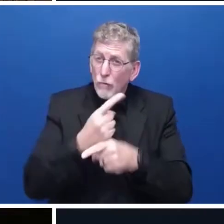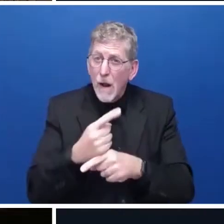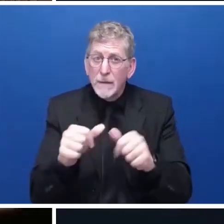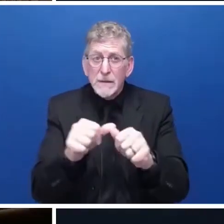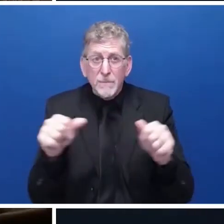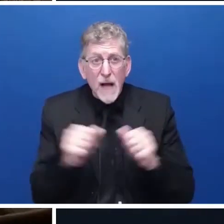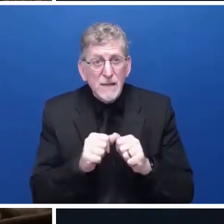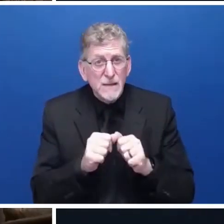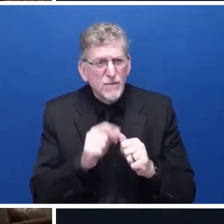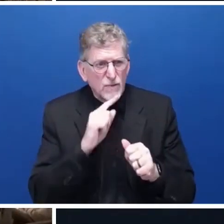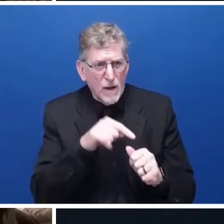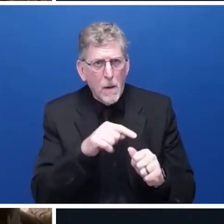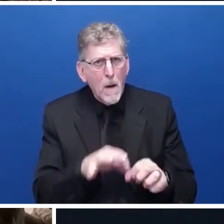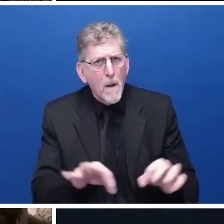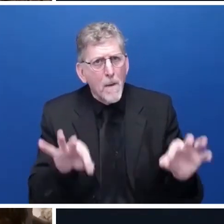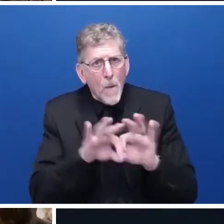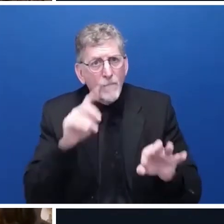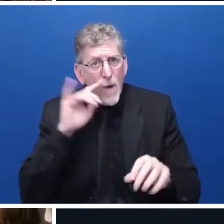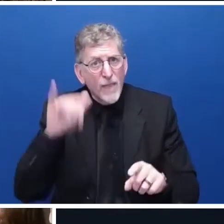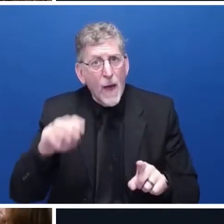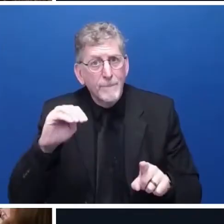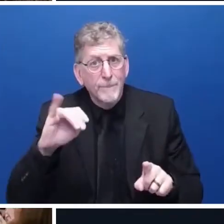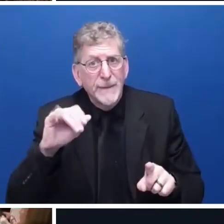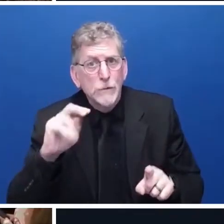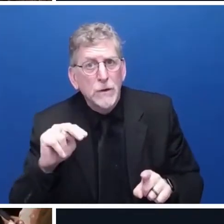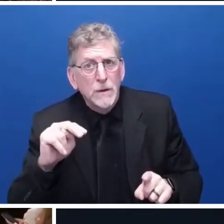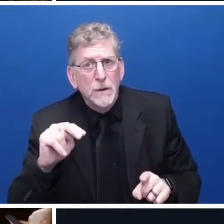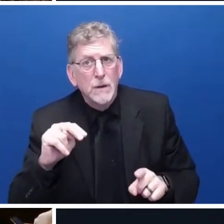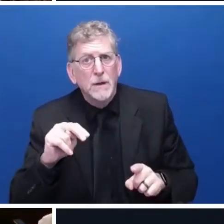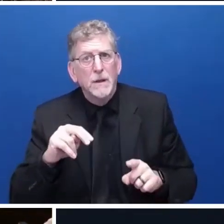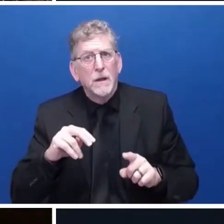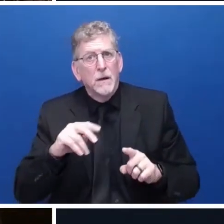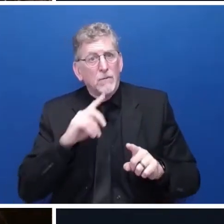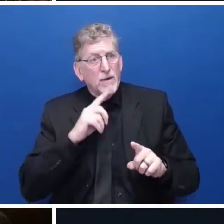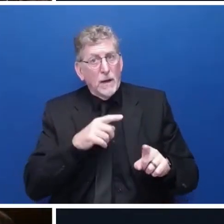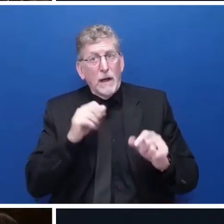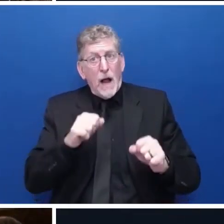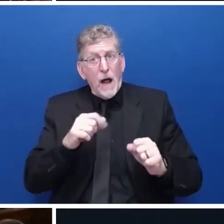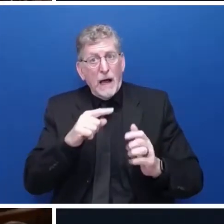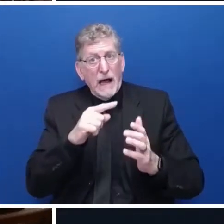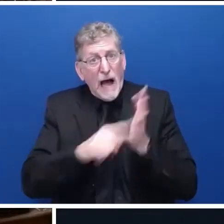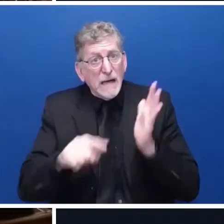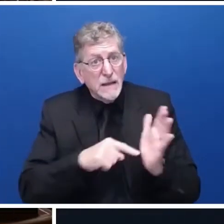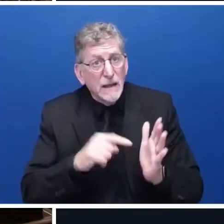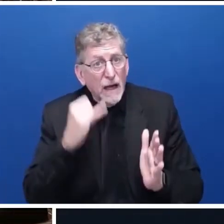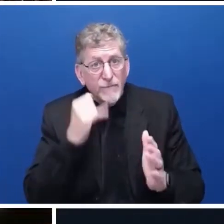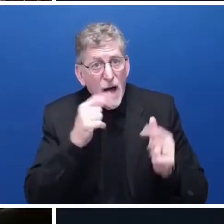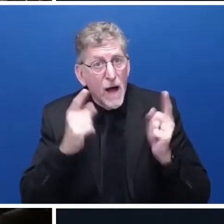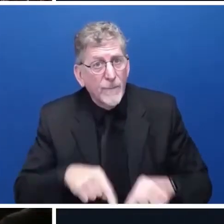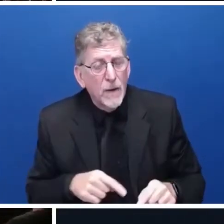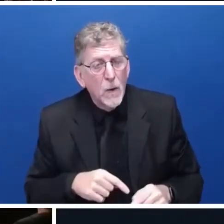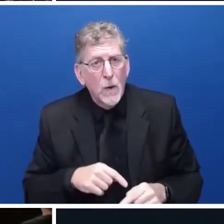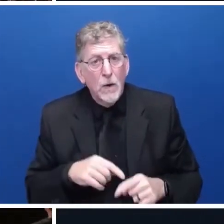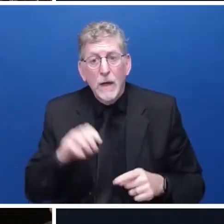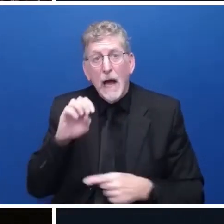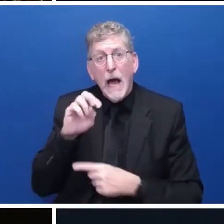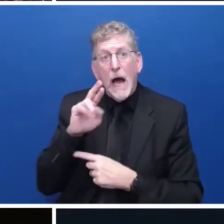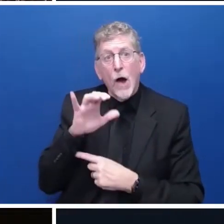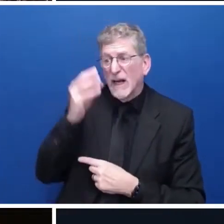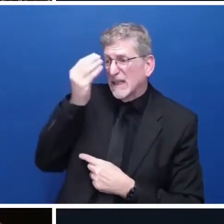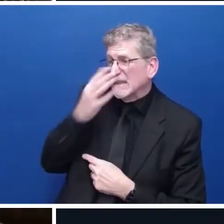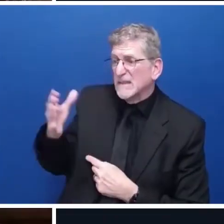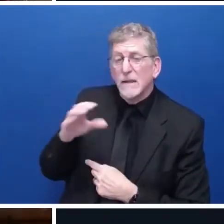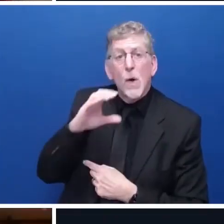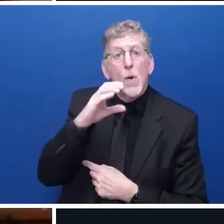maybe cancel the mission if that didn't happen. Eric told his co-pilot, also wounded but not